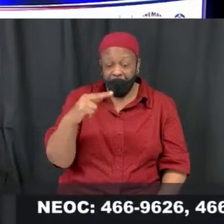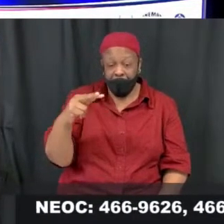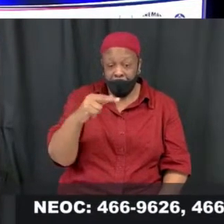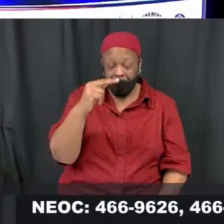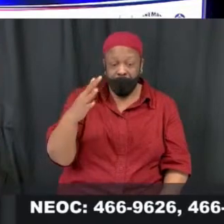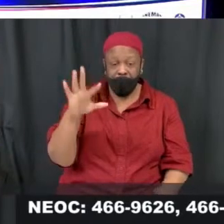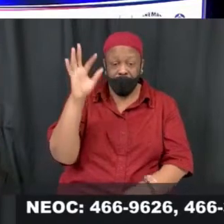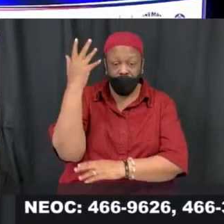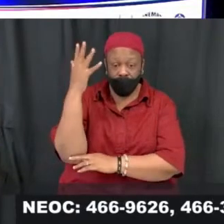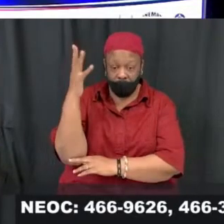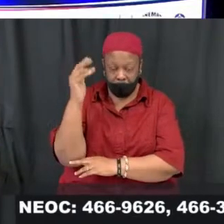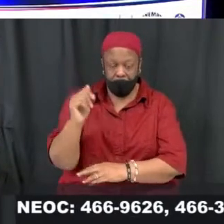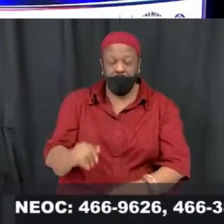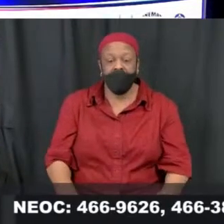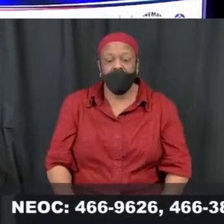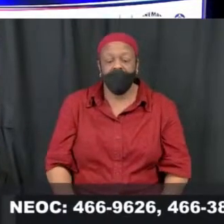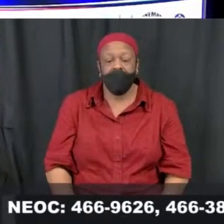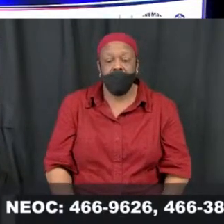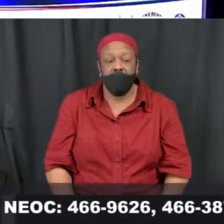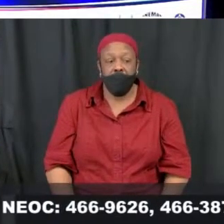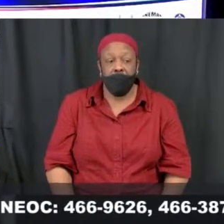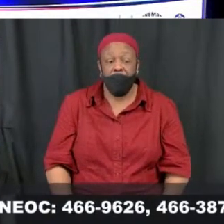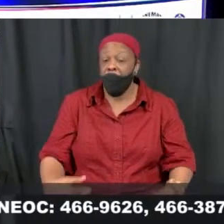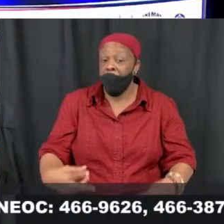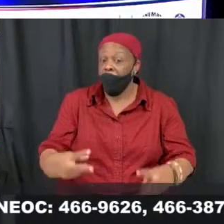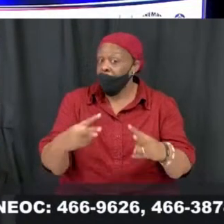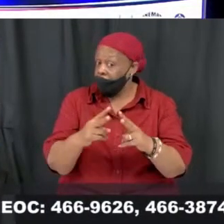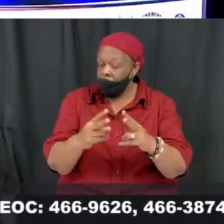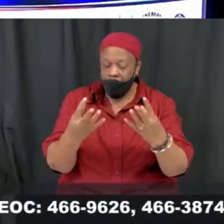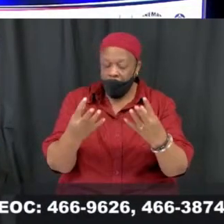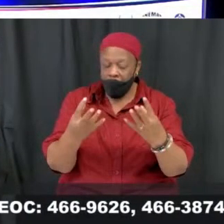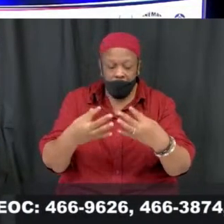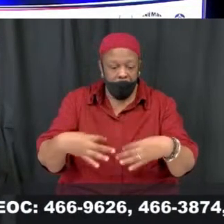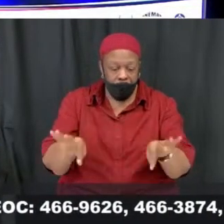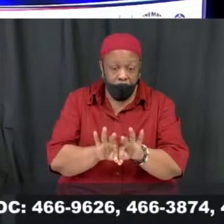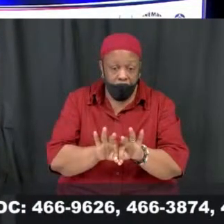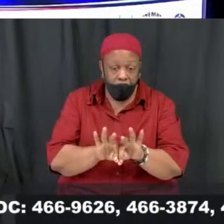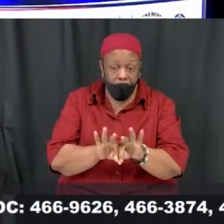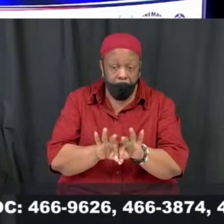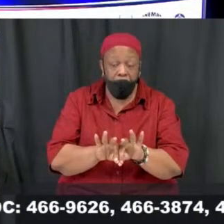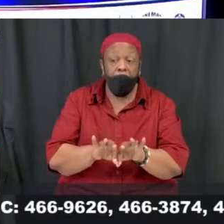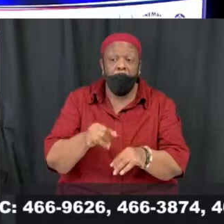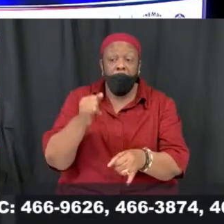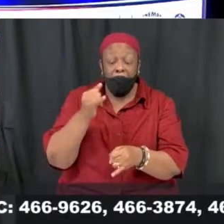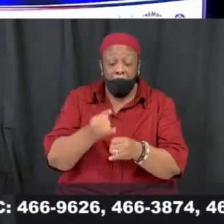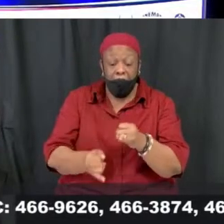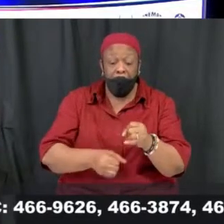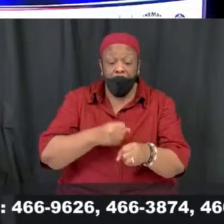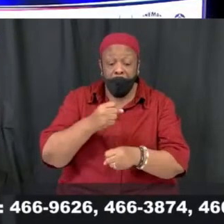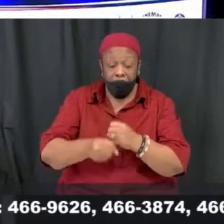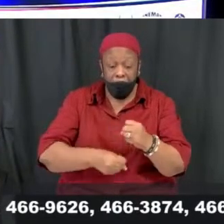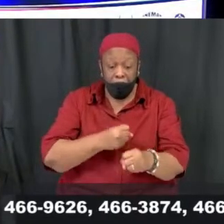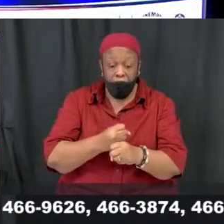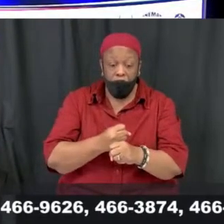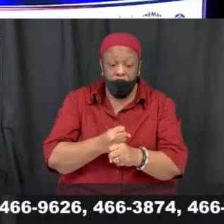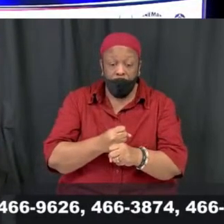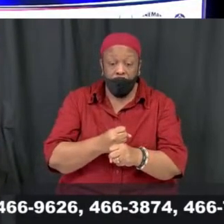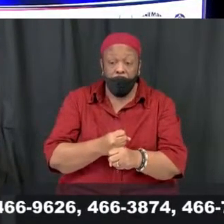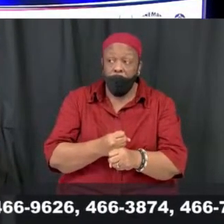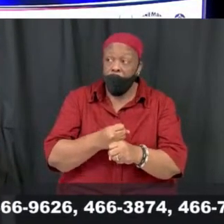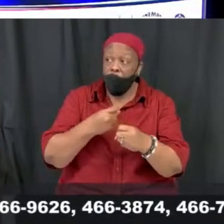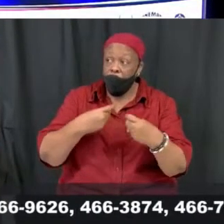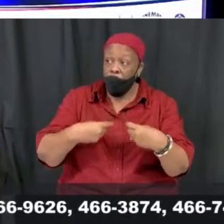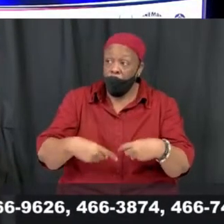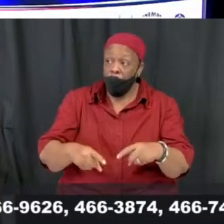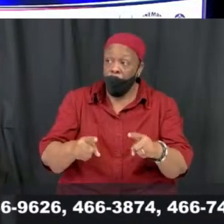gentlemen, let us prepare. It is important for you to know that this, like you, we are going to go through a